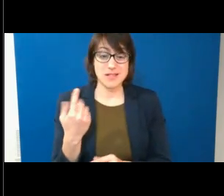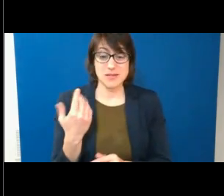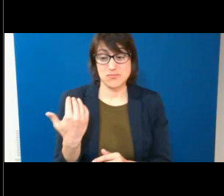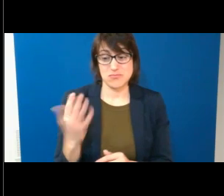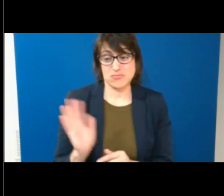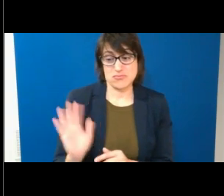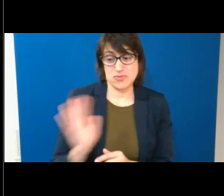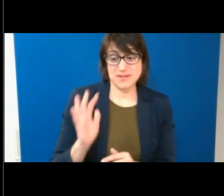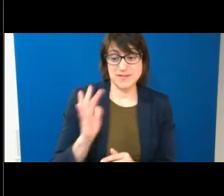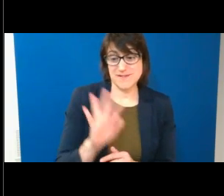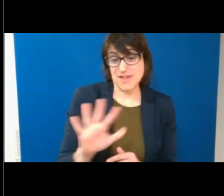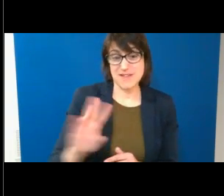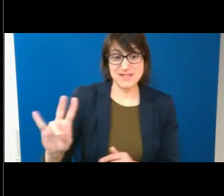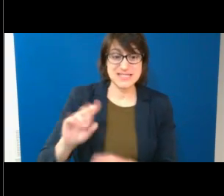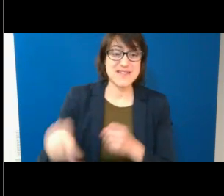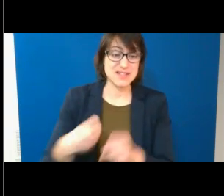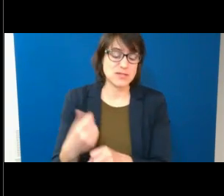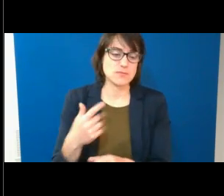slide.